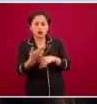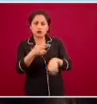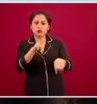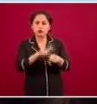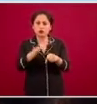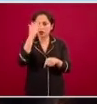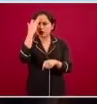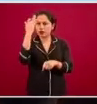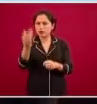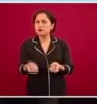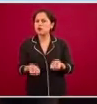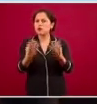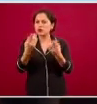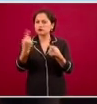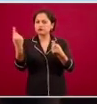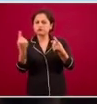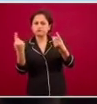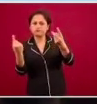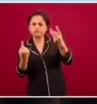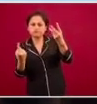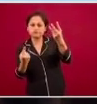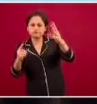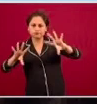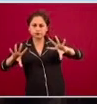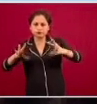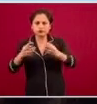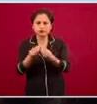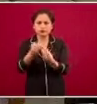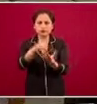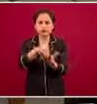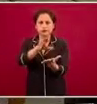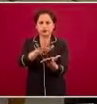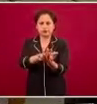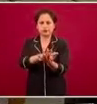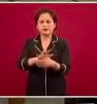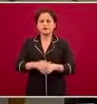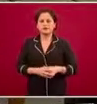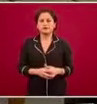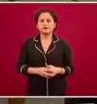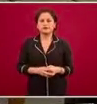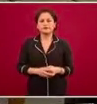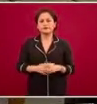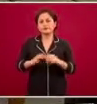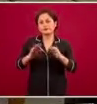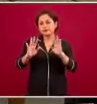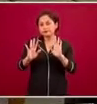if they were hospitalized for how long. It's a